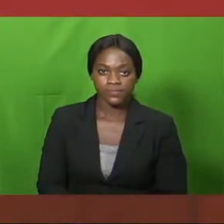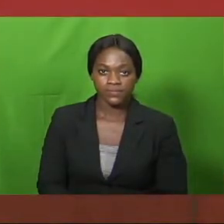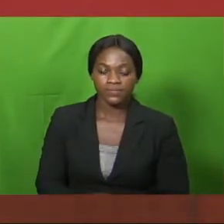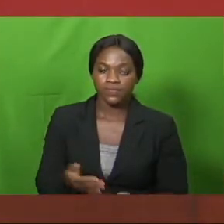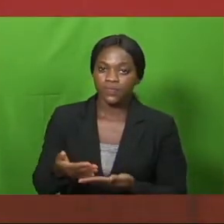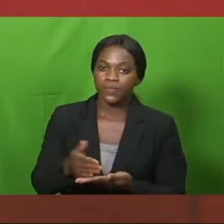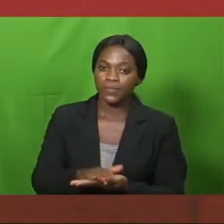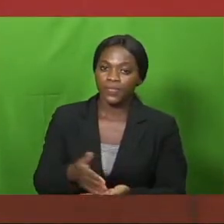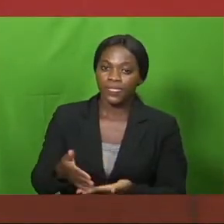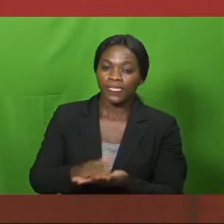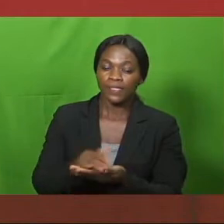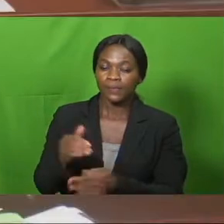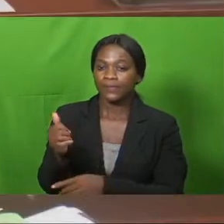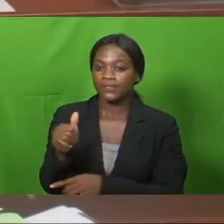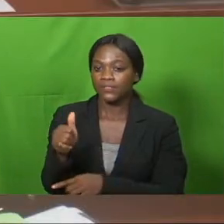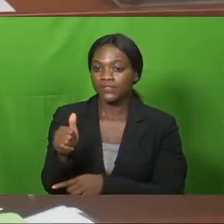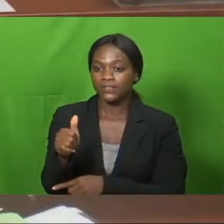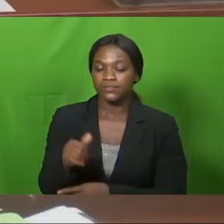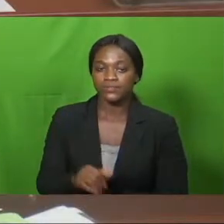Page number 10.